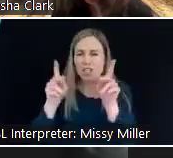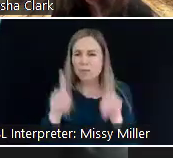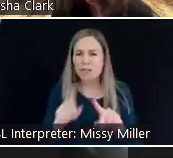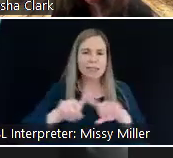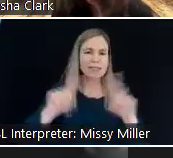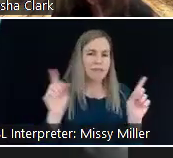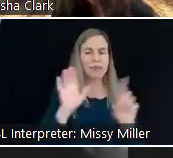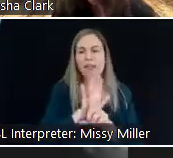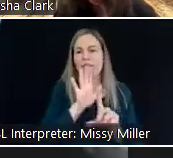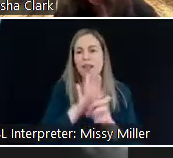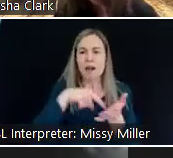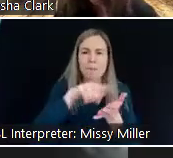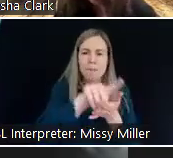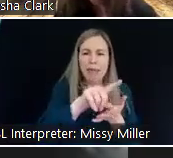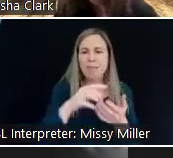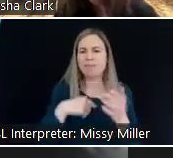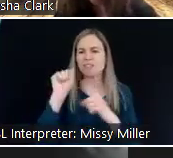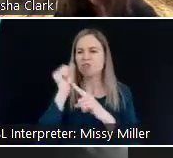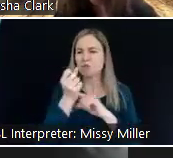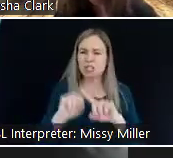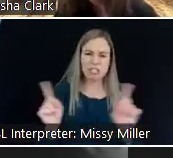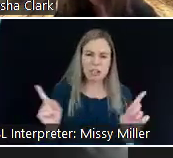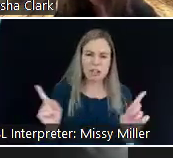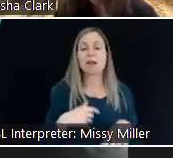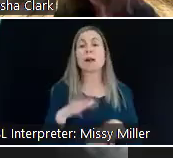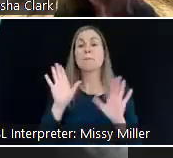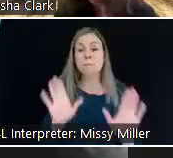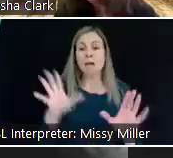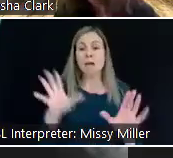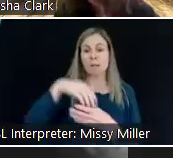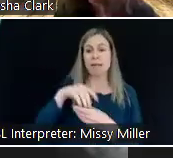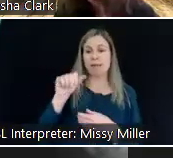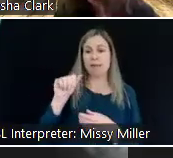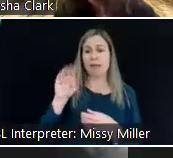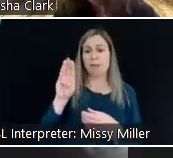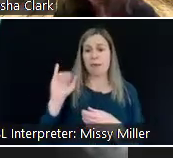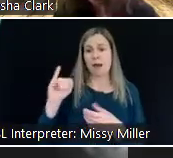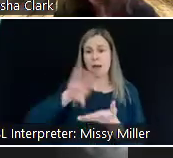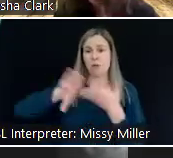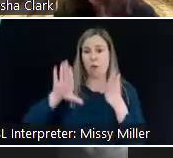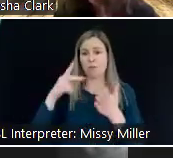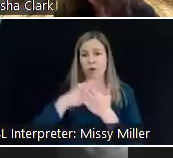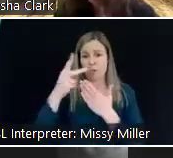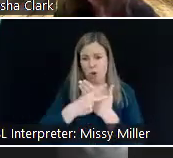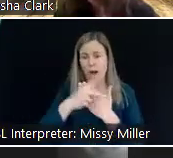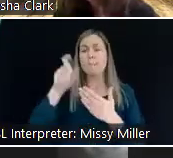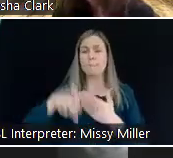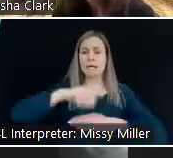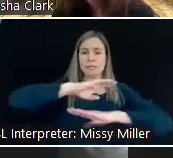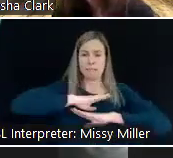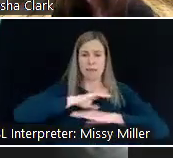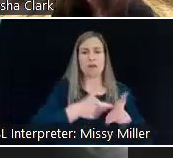status and all of that. But in order to be in the ABI waiver program, they would have to meet the criteria within